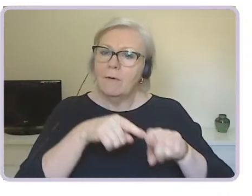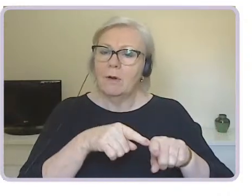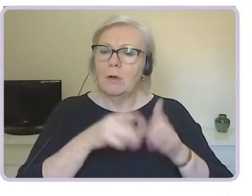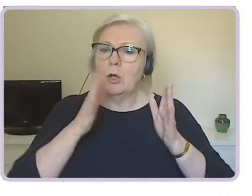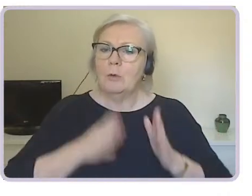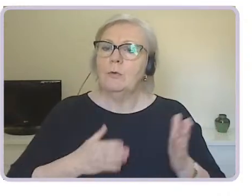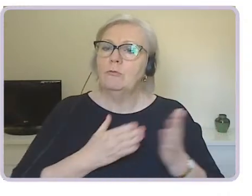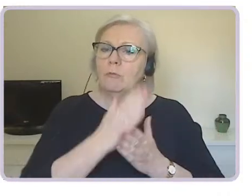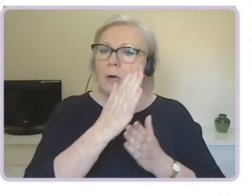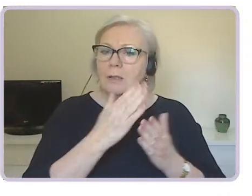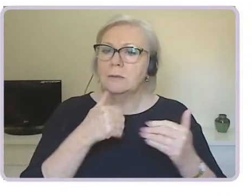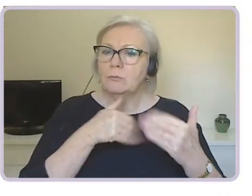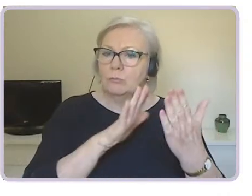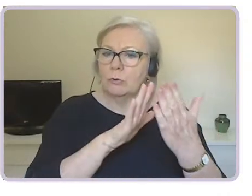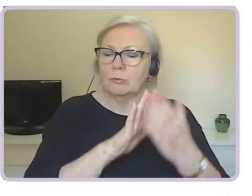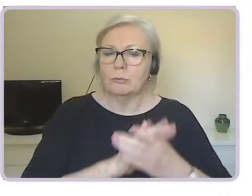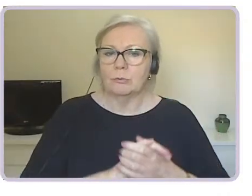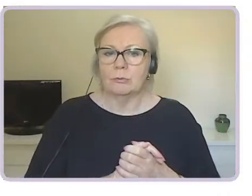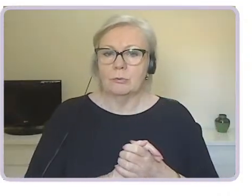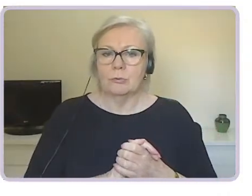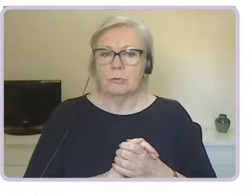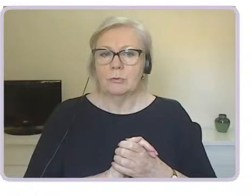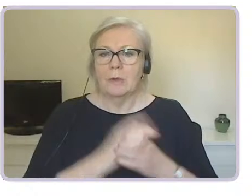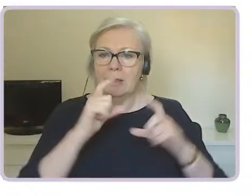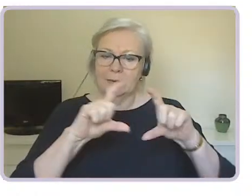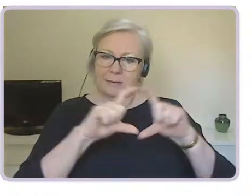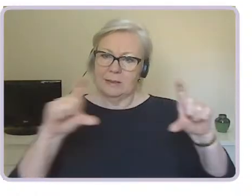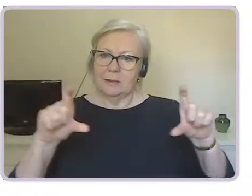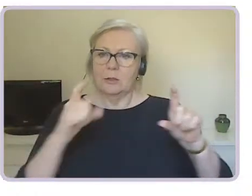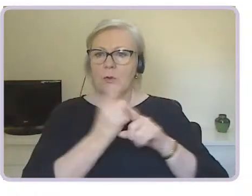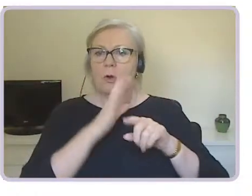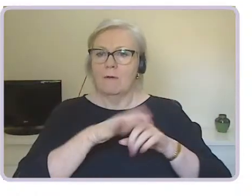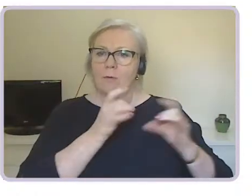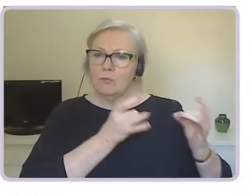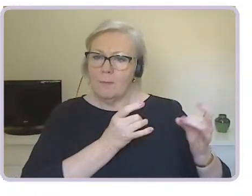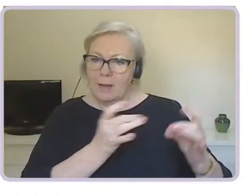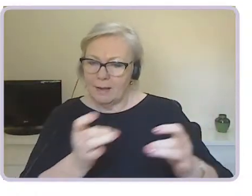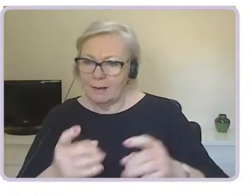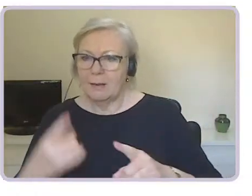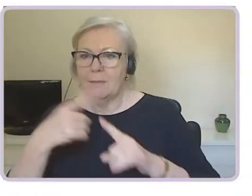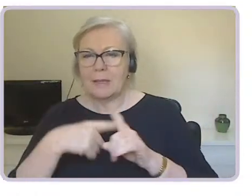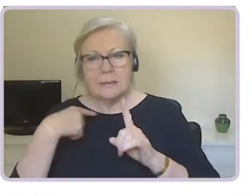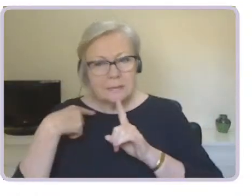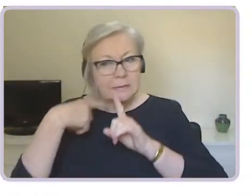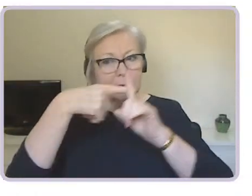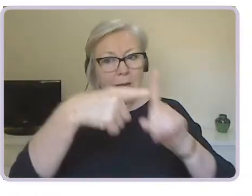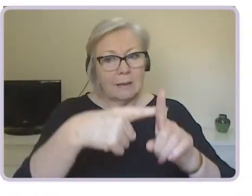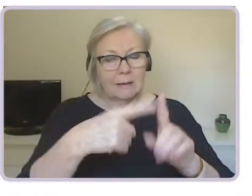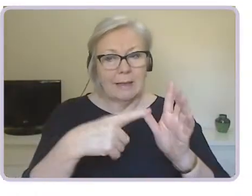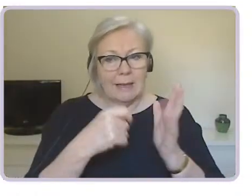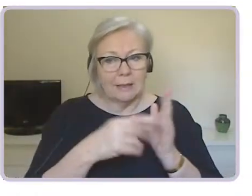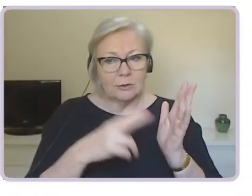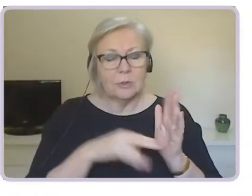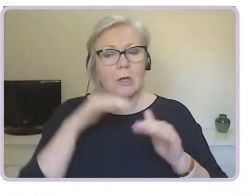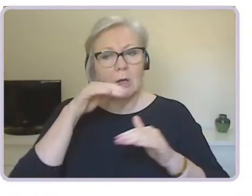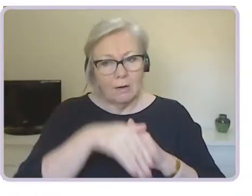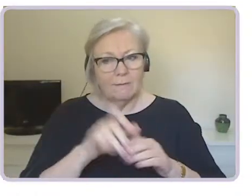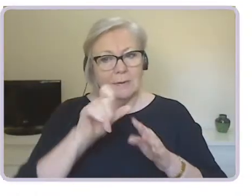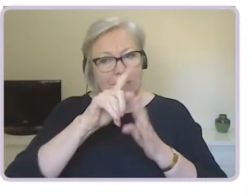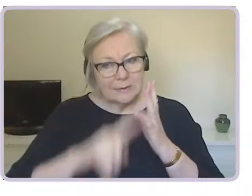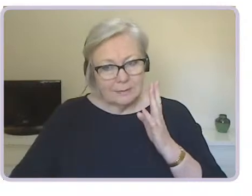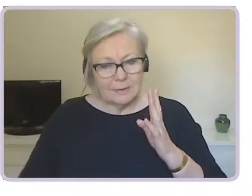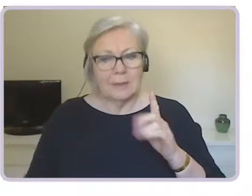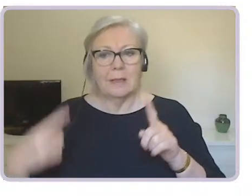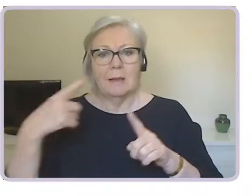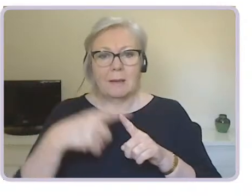a section on preparedness and targeted action in relation to disability, and also stand